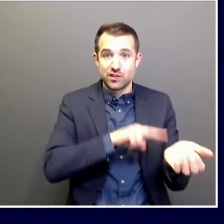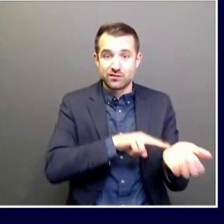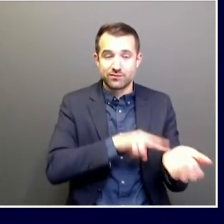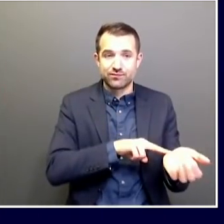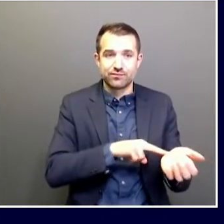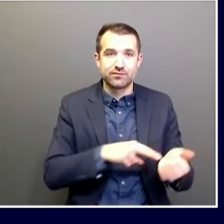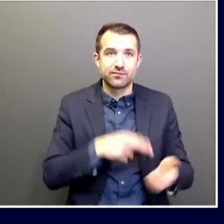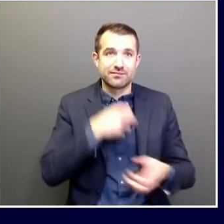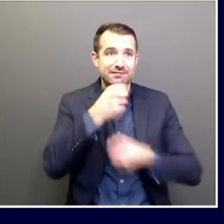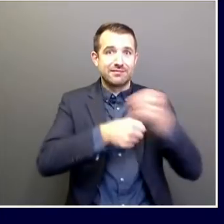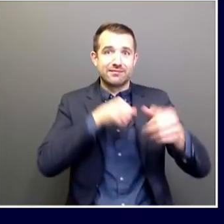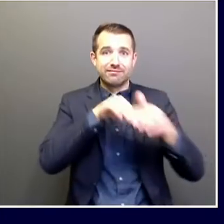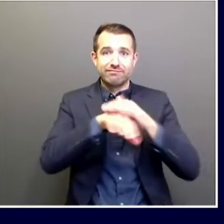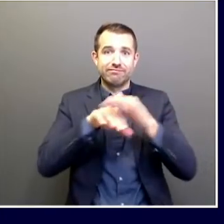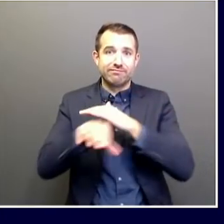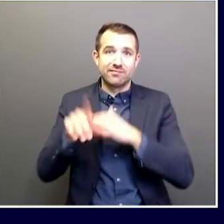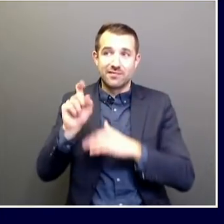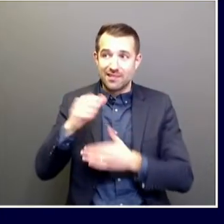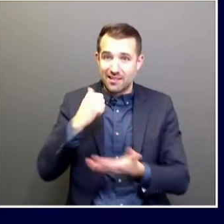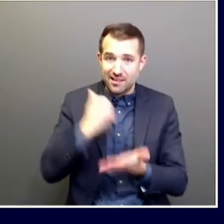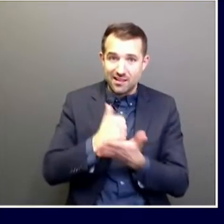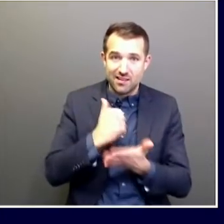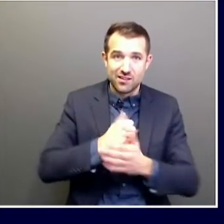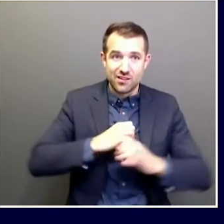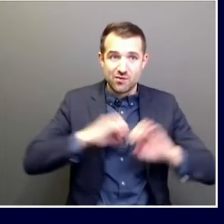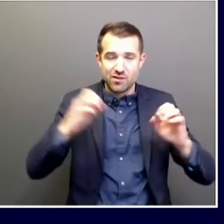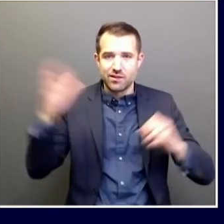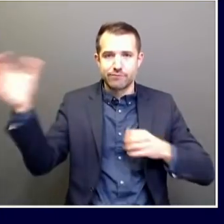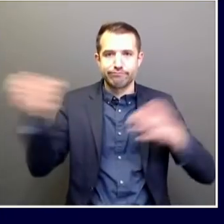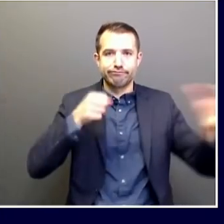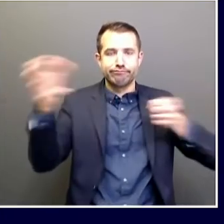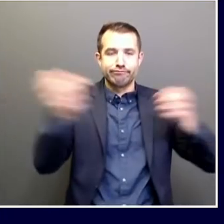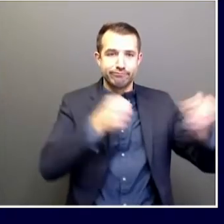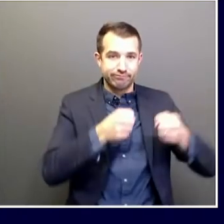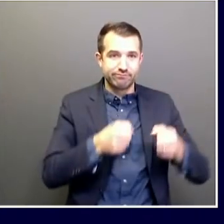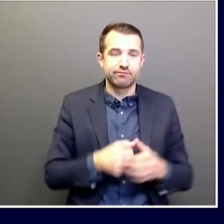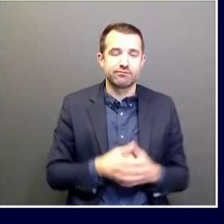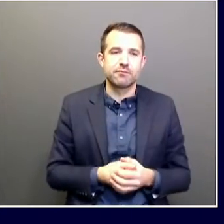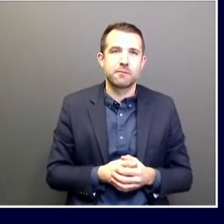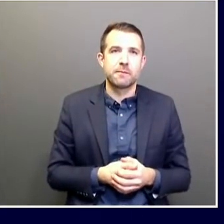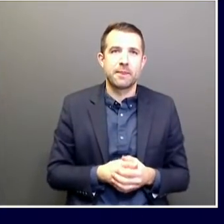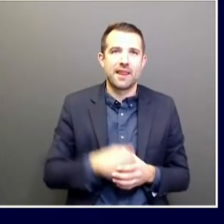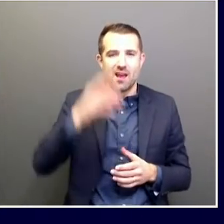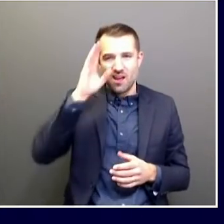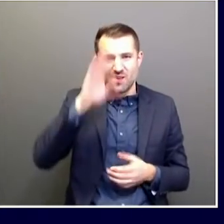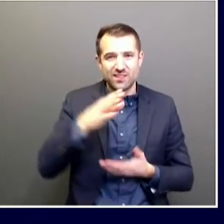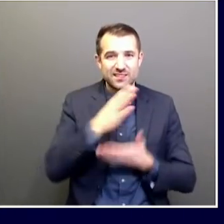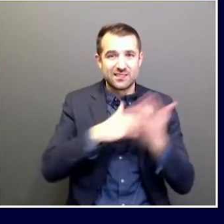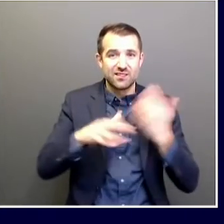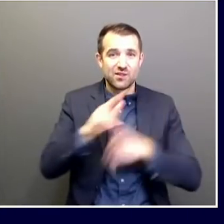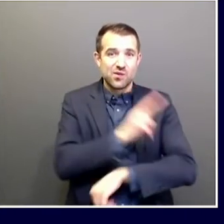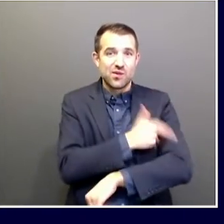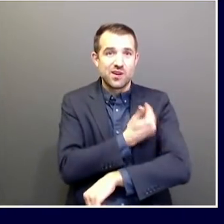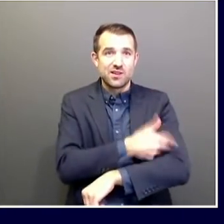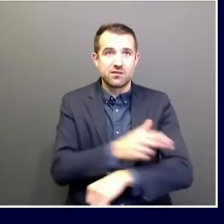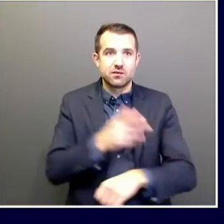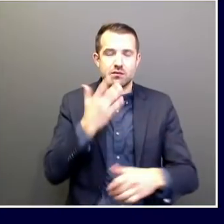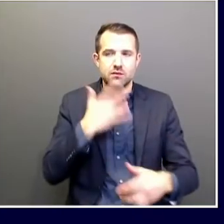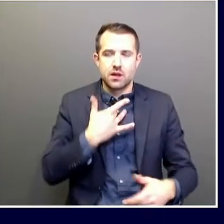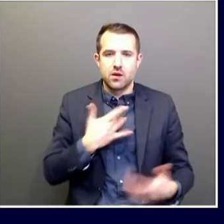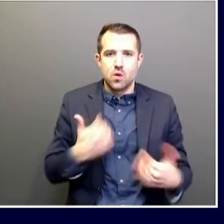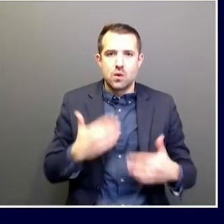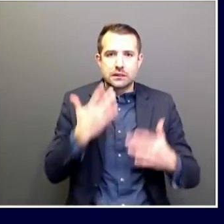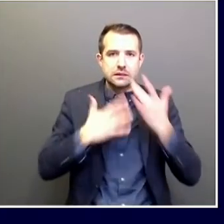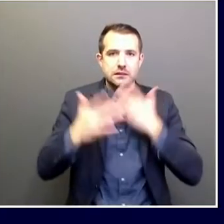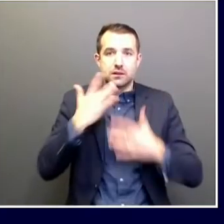to open up beds, because we know that some of the strain in hospitals is less about intensive care. And in fact, we haven't seen as much of a surge